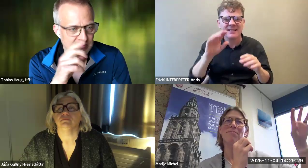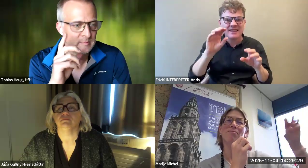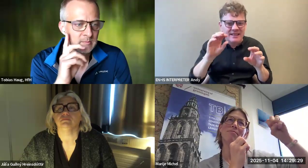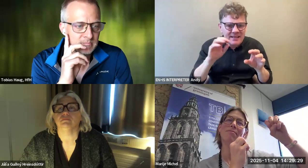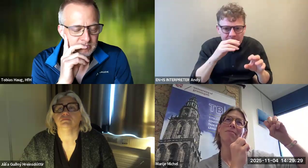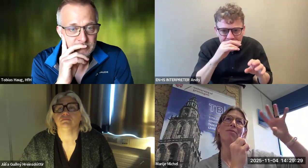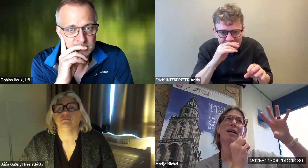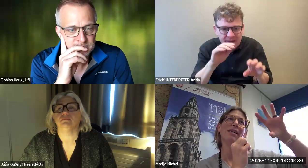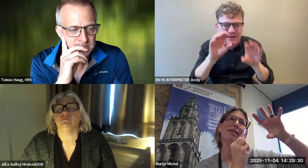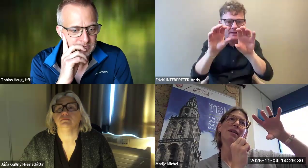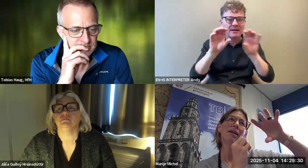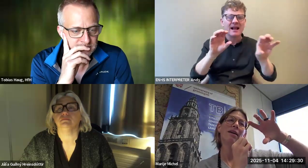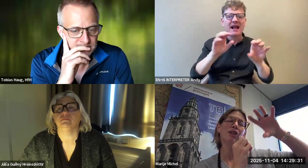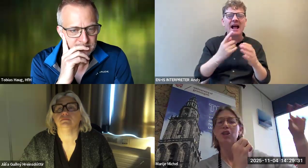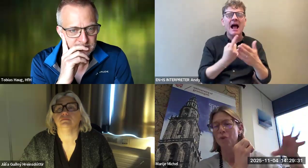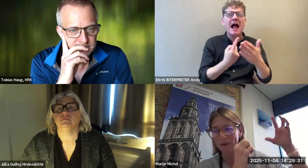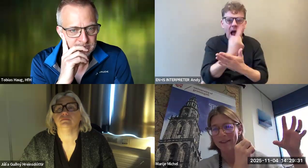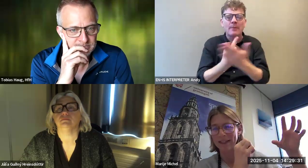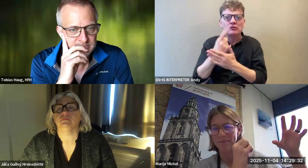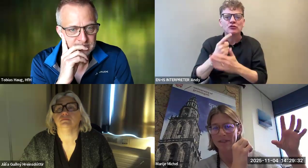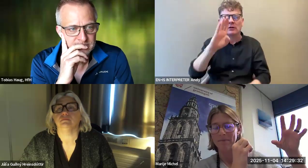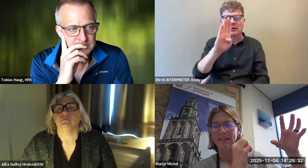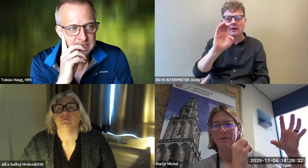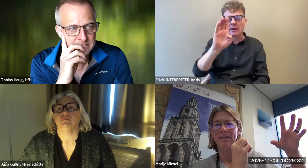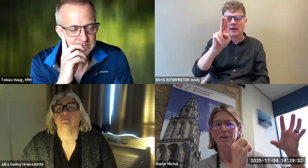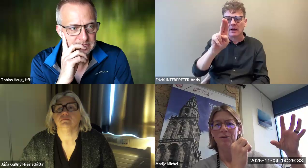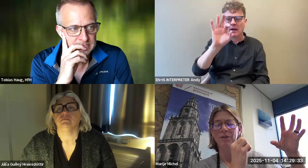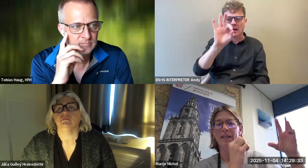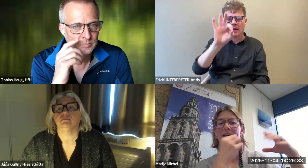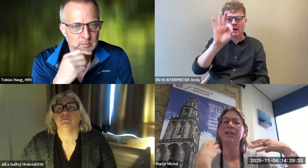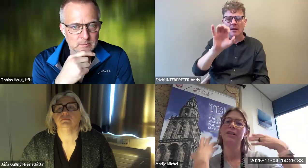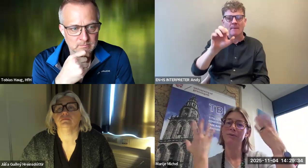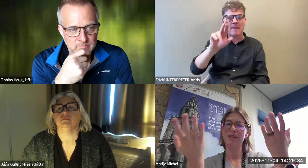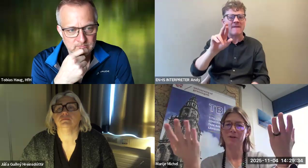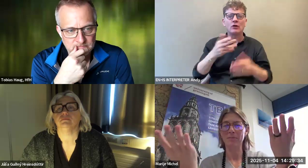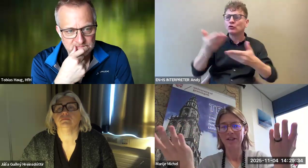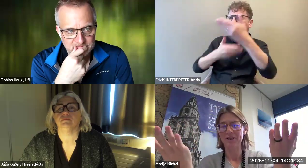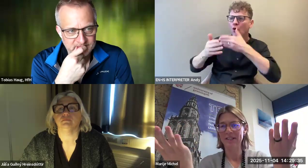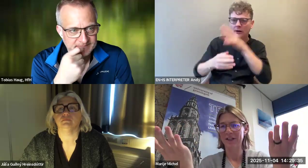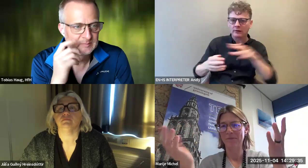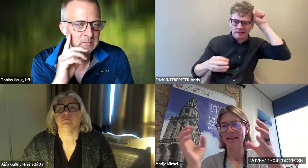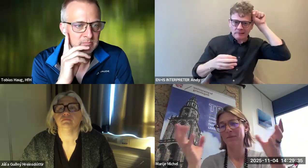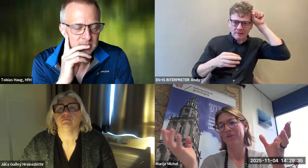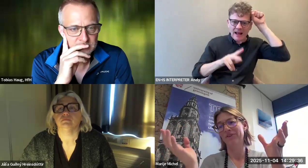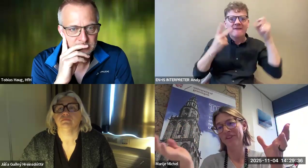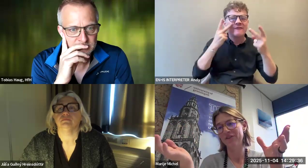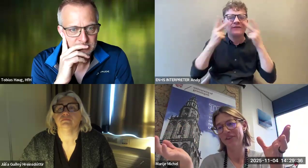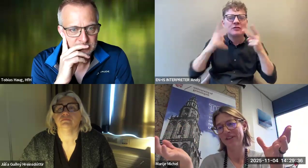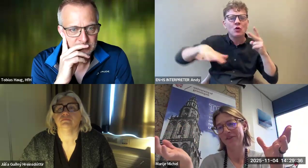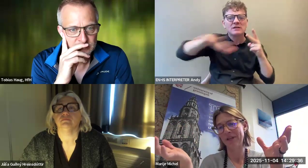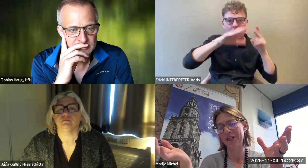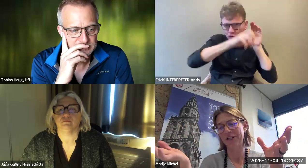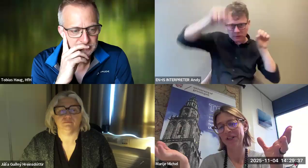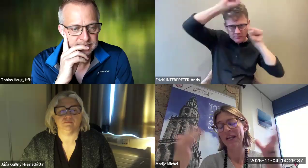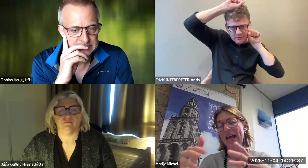you memorize the story that's basically being told. There's the visuospatial sketchpad, that's more for